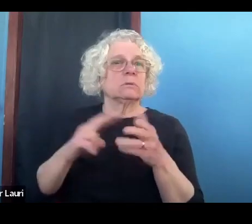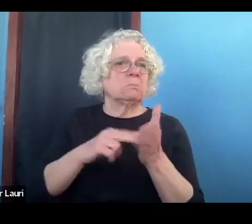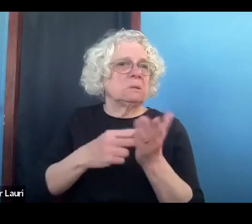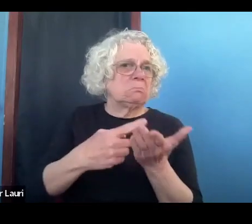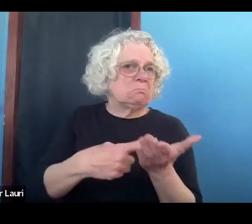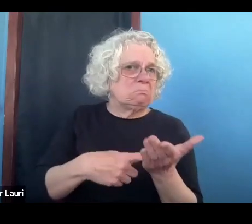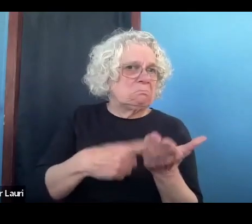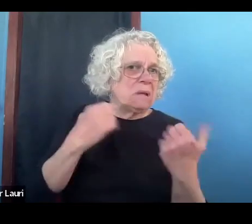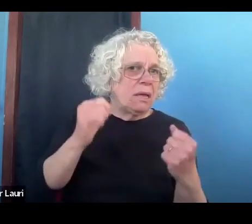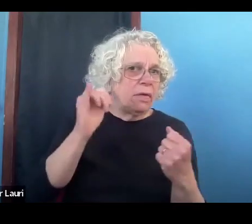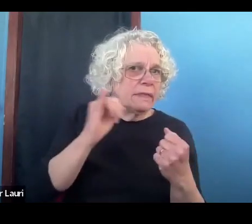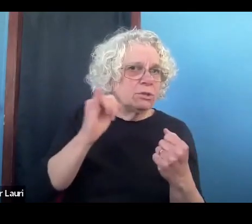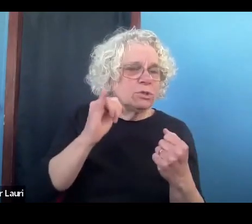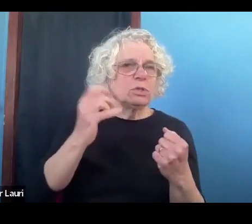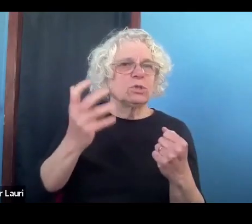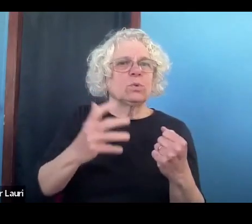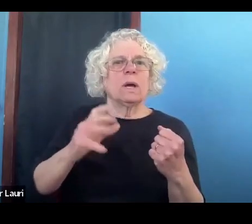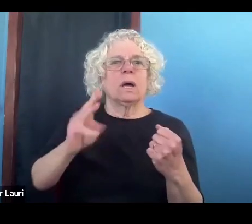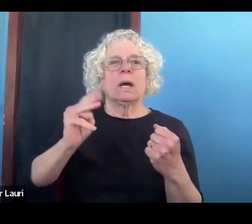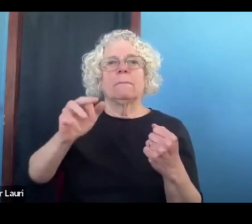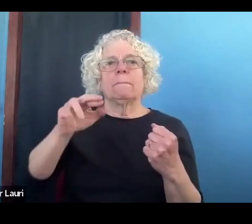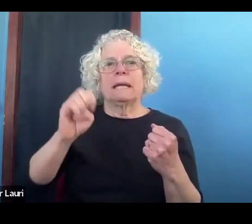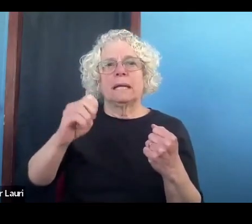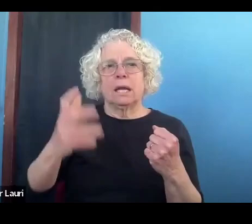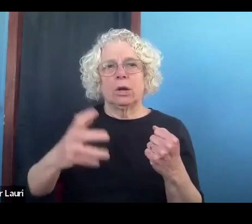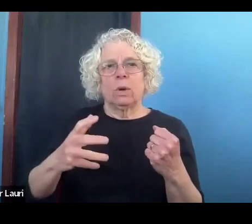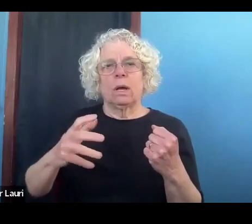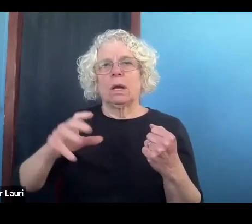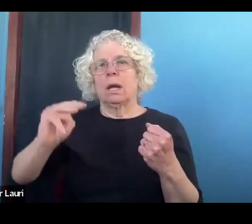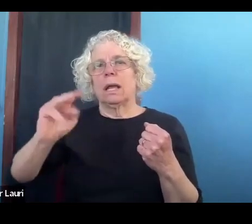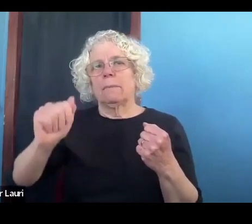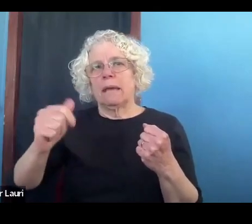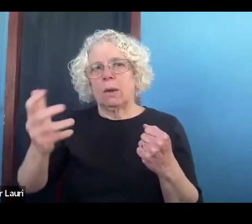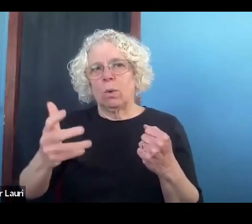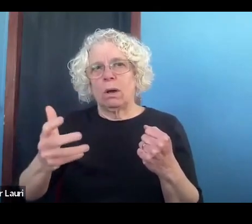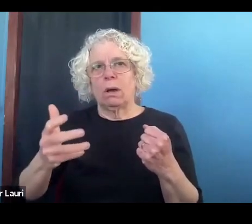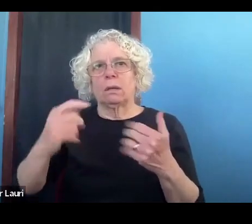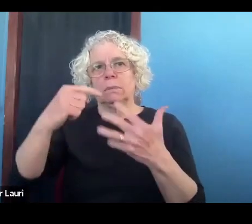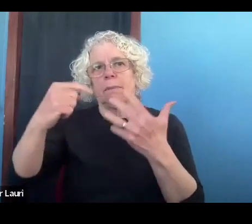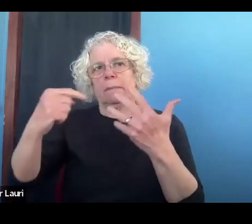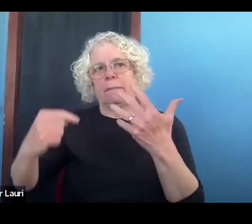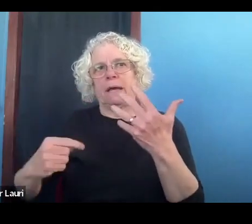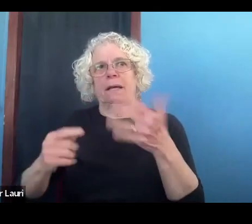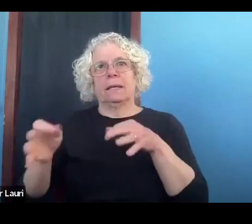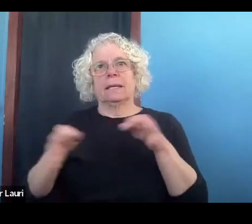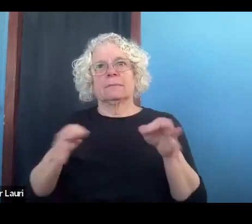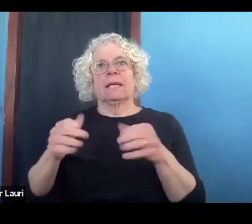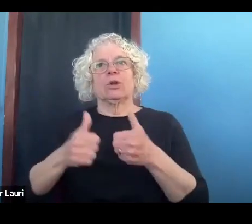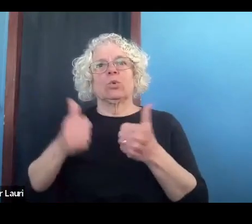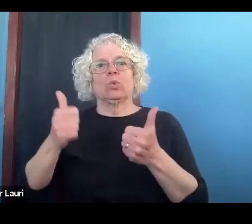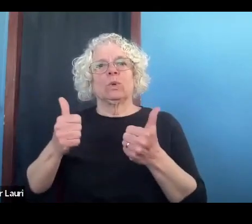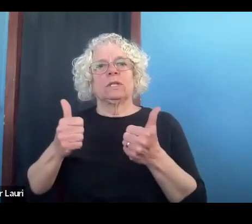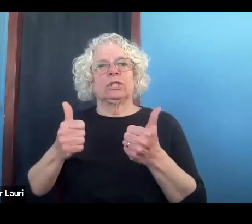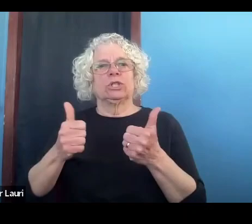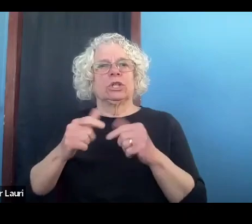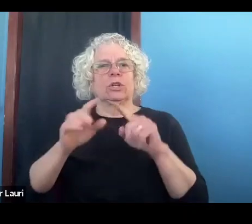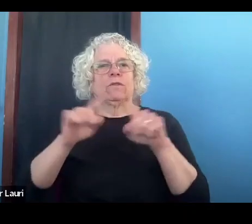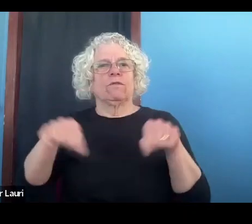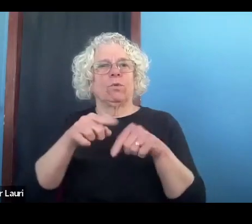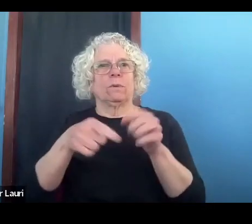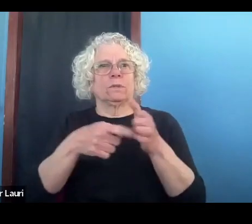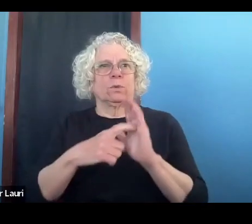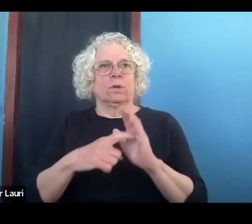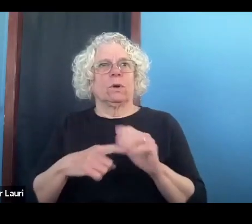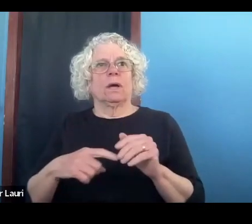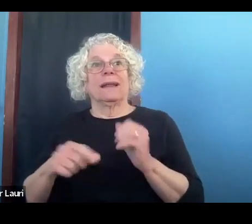and Medicare, medical assistance, and the forms needed for all of that. Financial